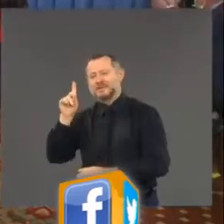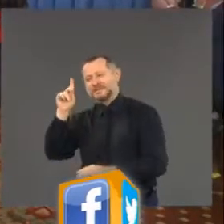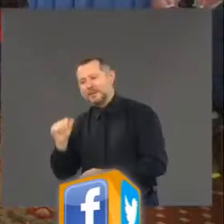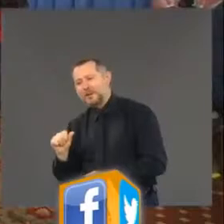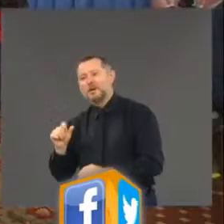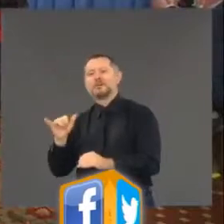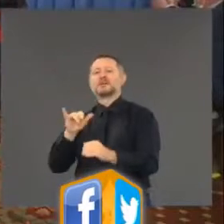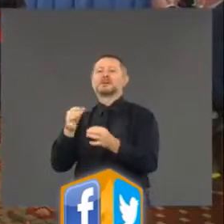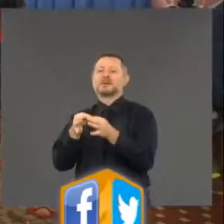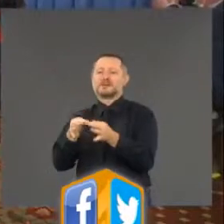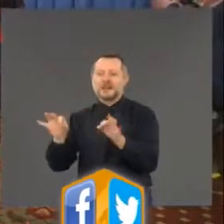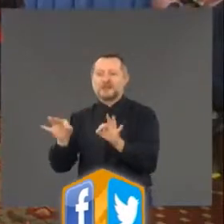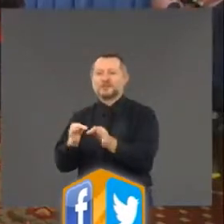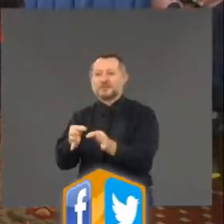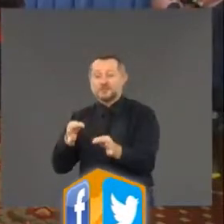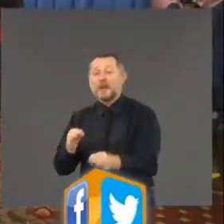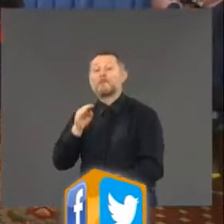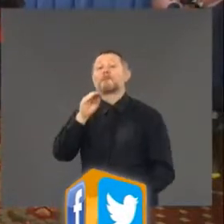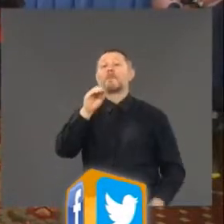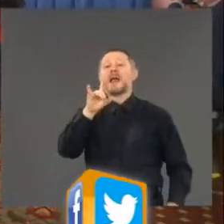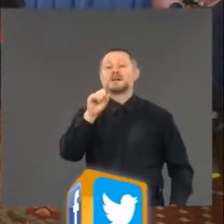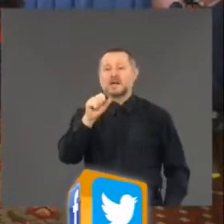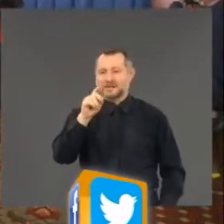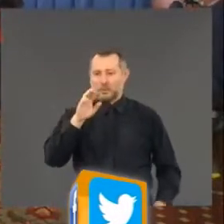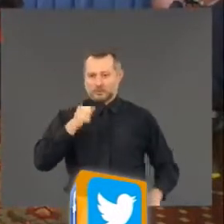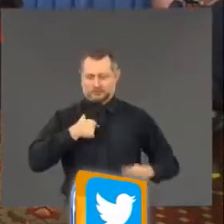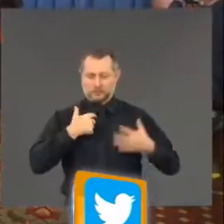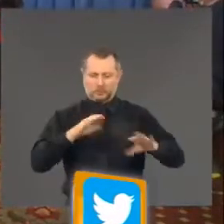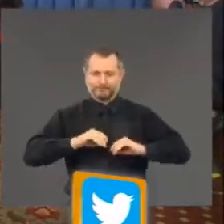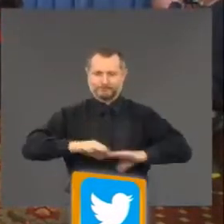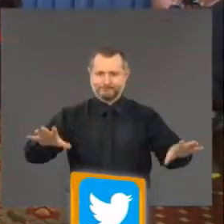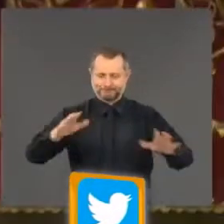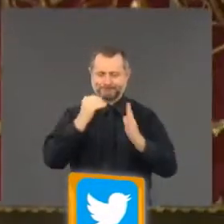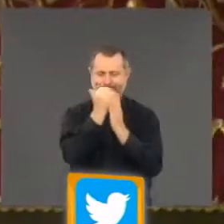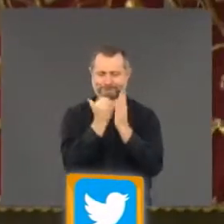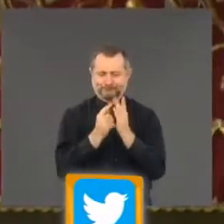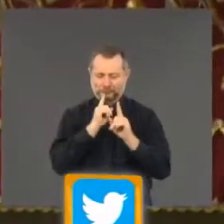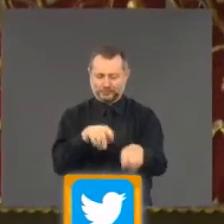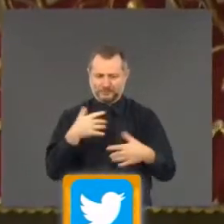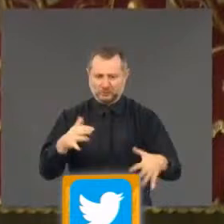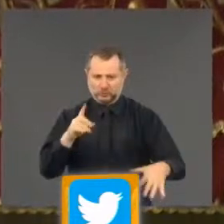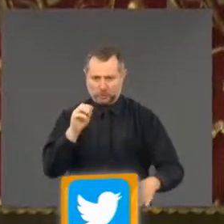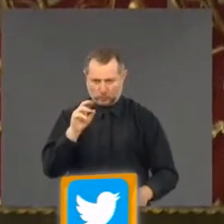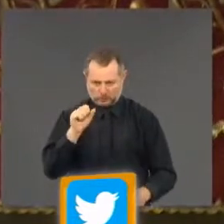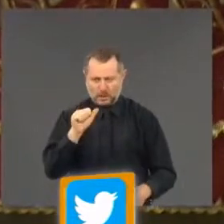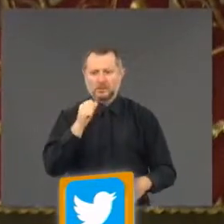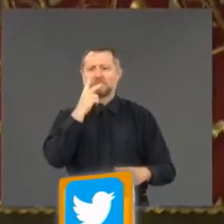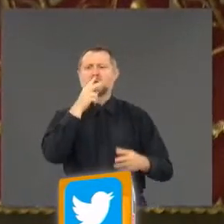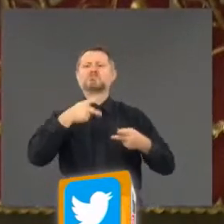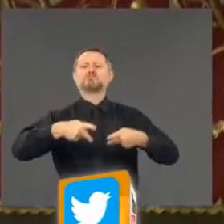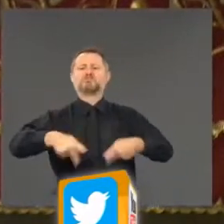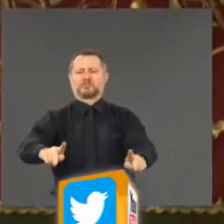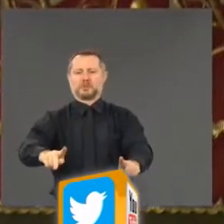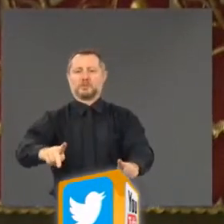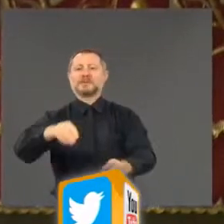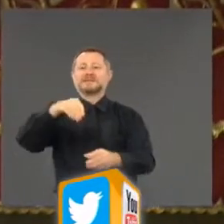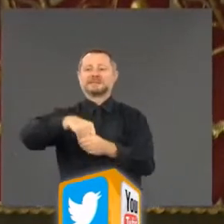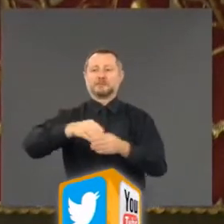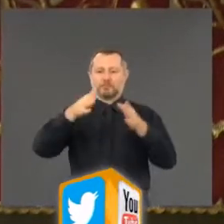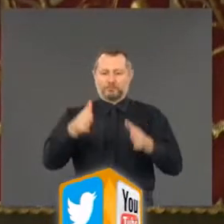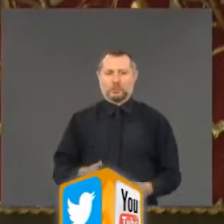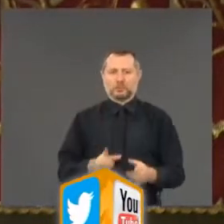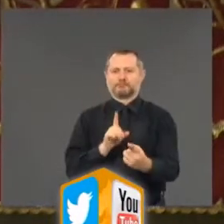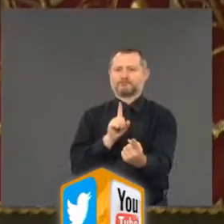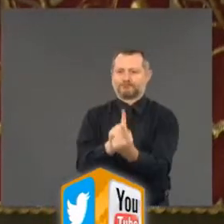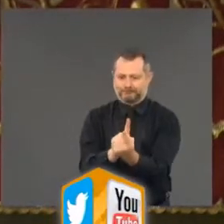We put out something earlier this week or at the end of last week that allowed in-person education for that subset of people for whom it very